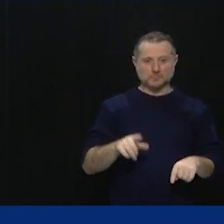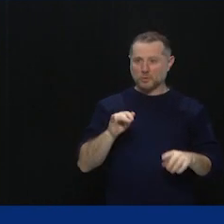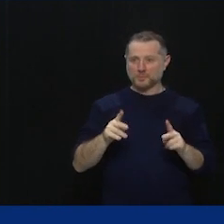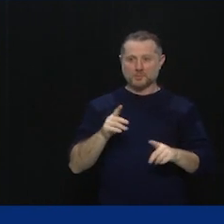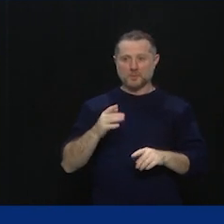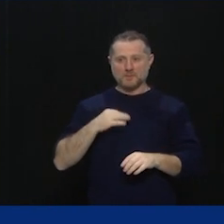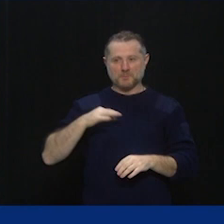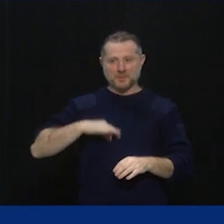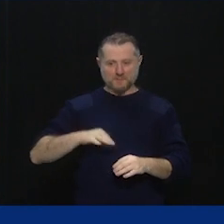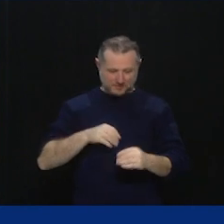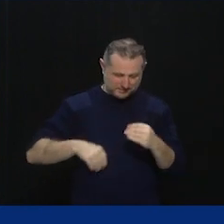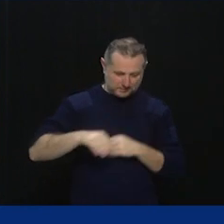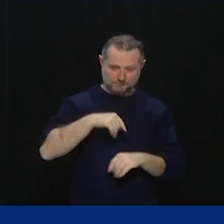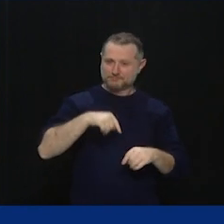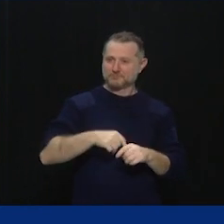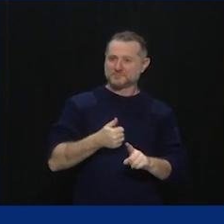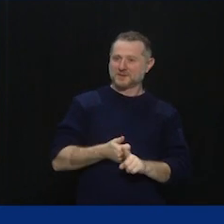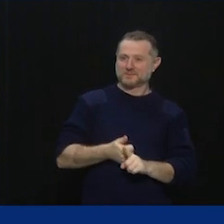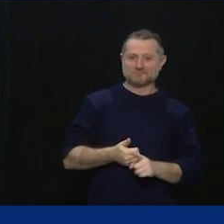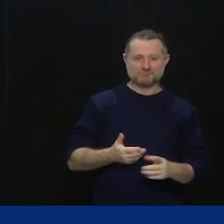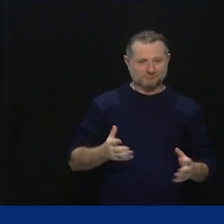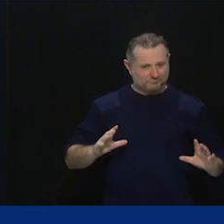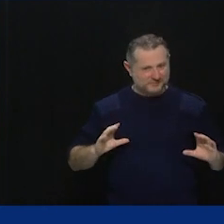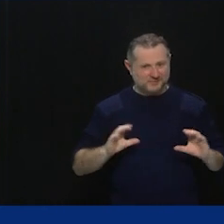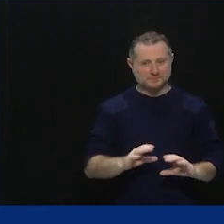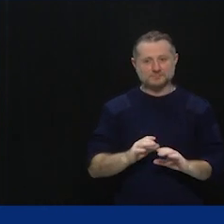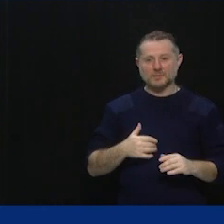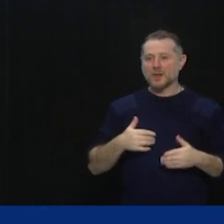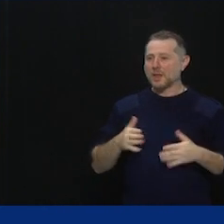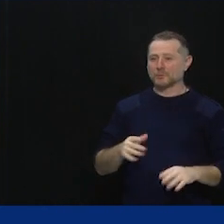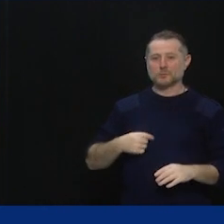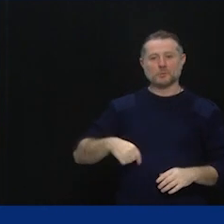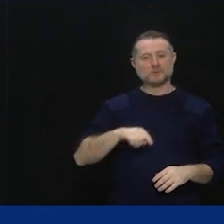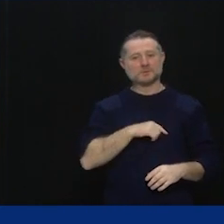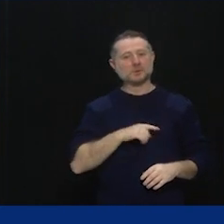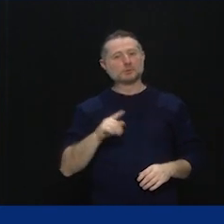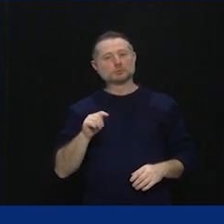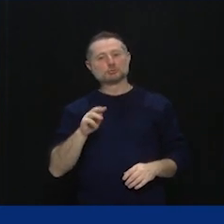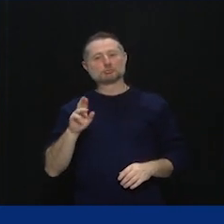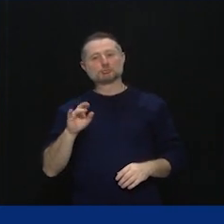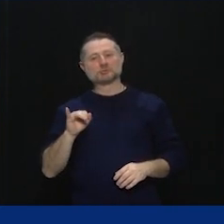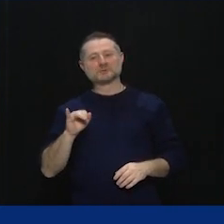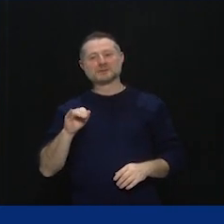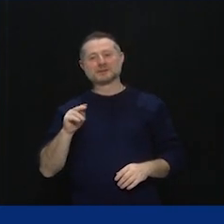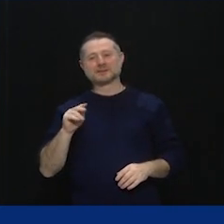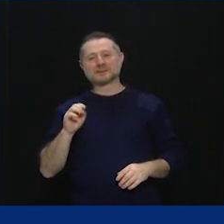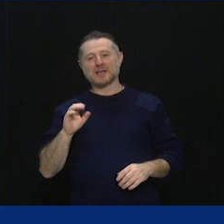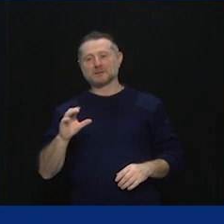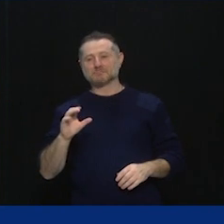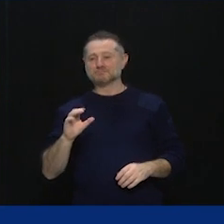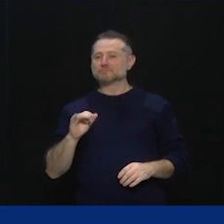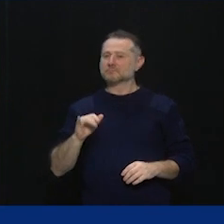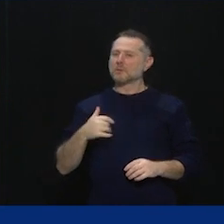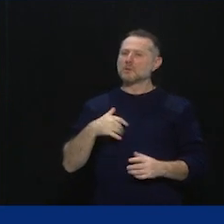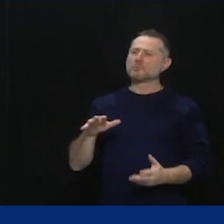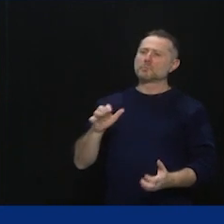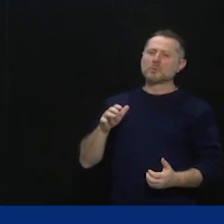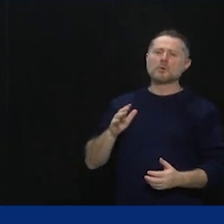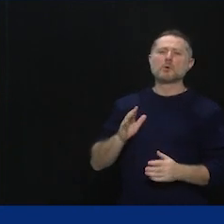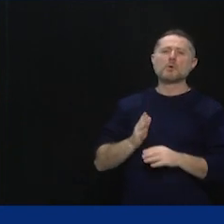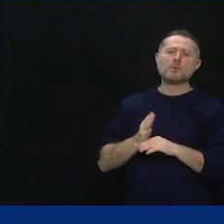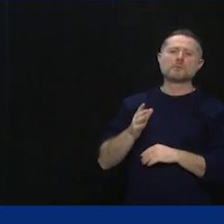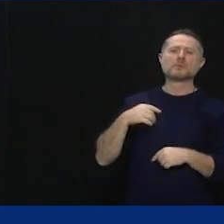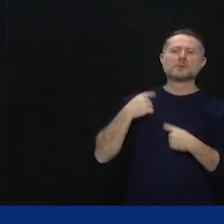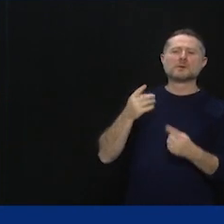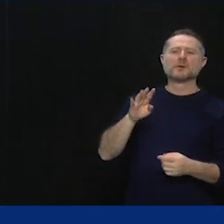And that has allowed us at TriTech to date, we've brought in $435 million of capital between Phase 1